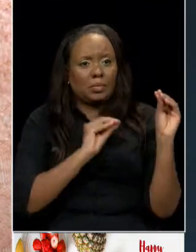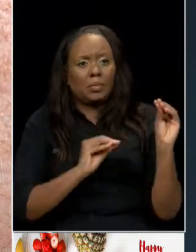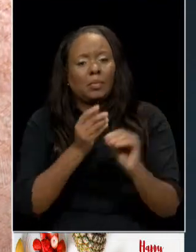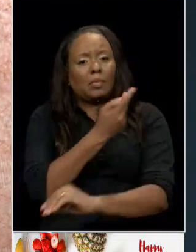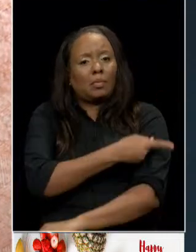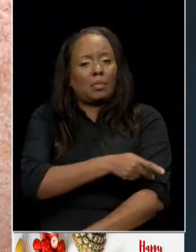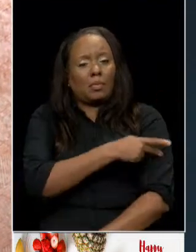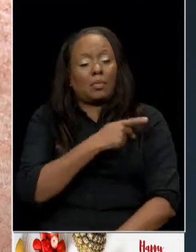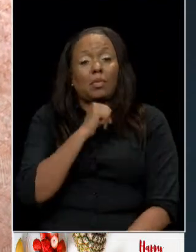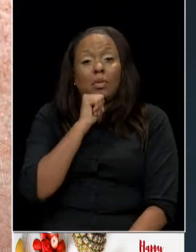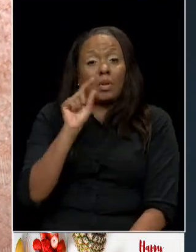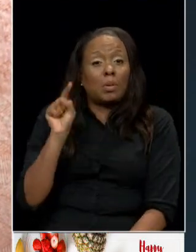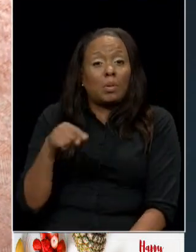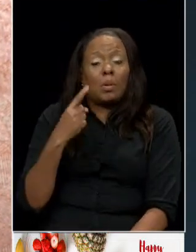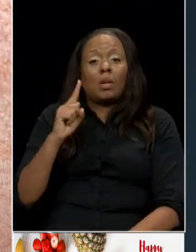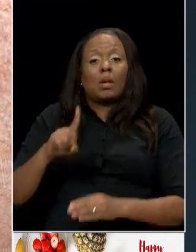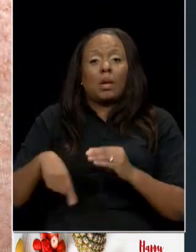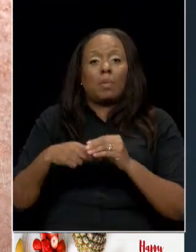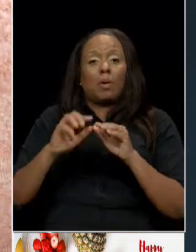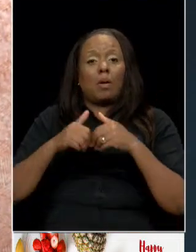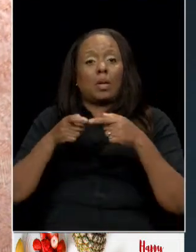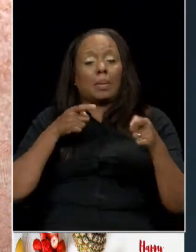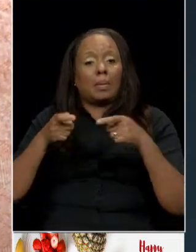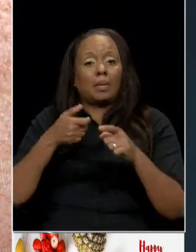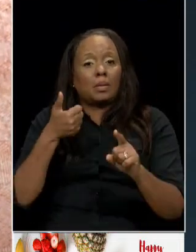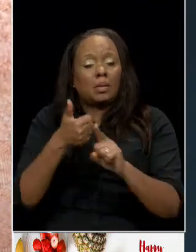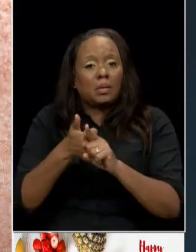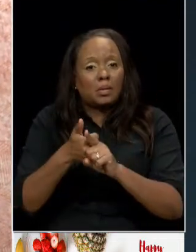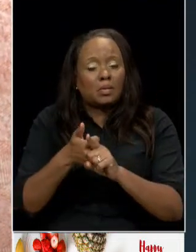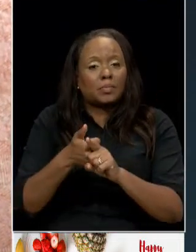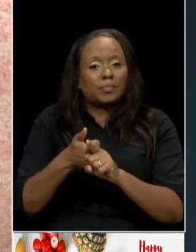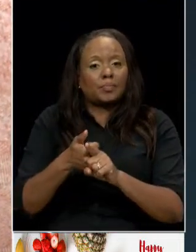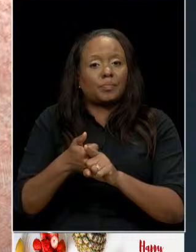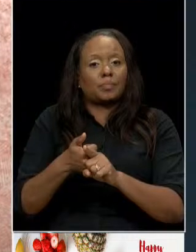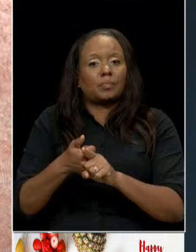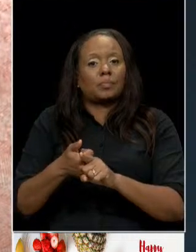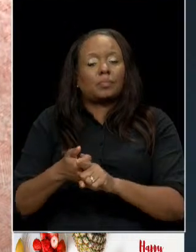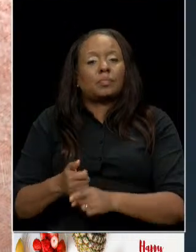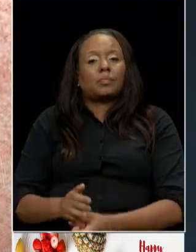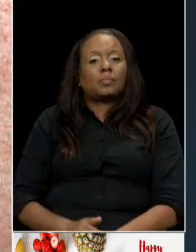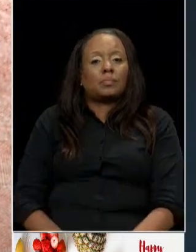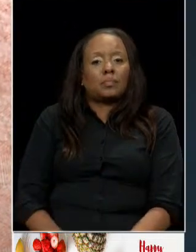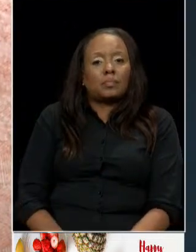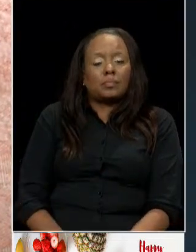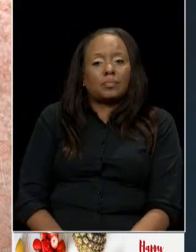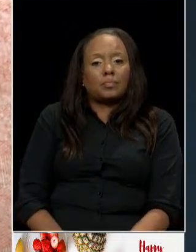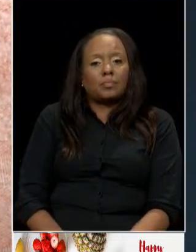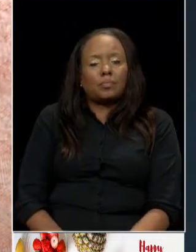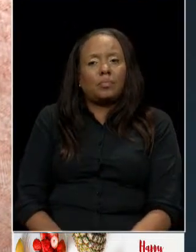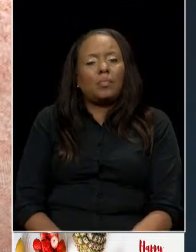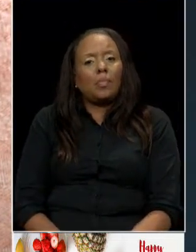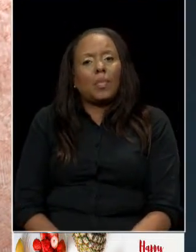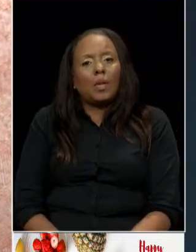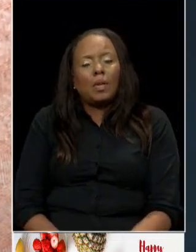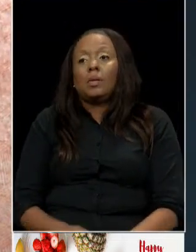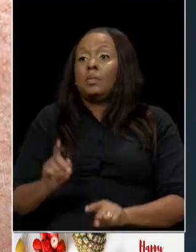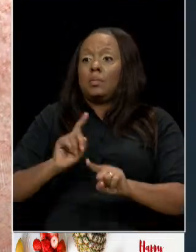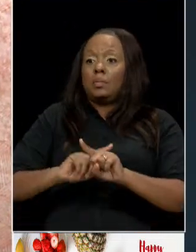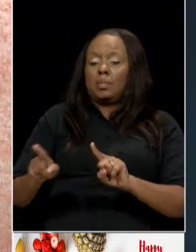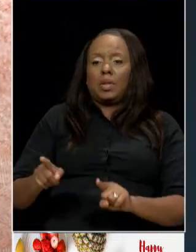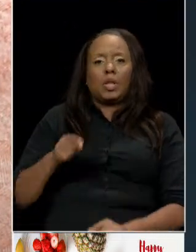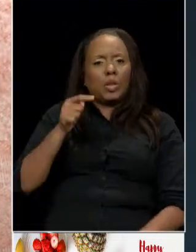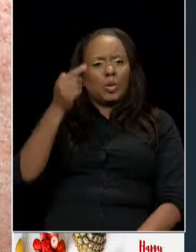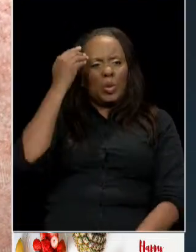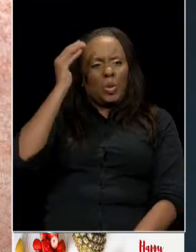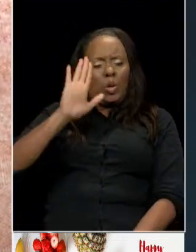about self-management, as somebody had said earlier, but how how to detect things early, what kind